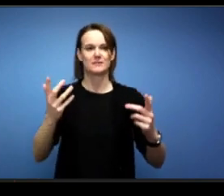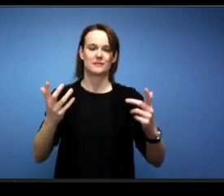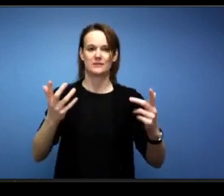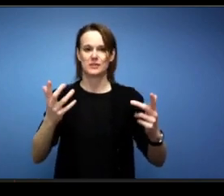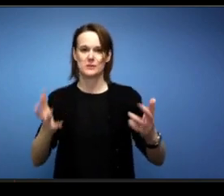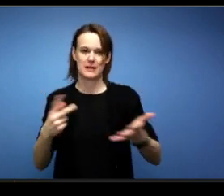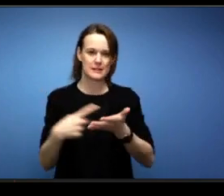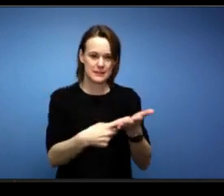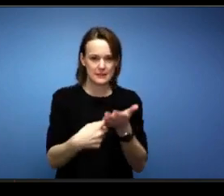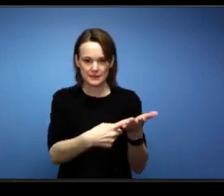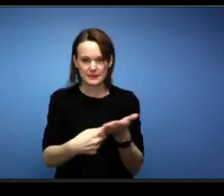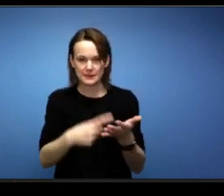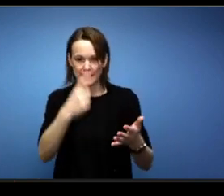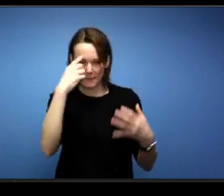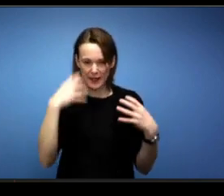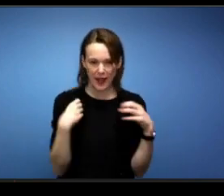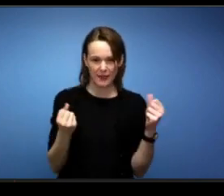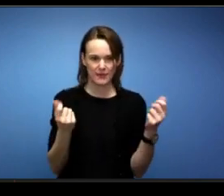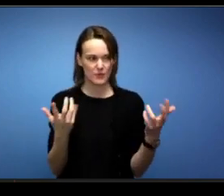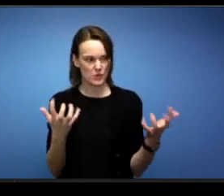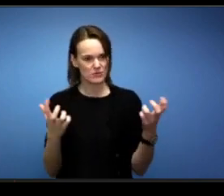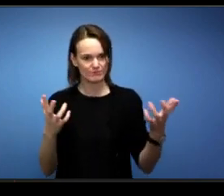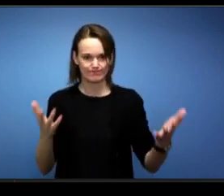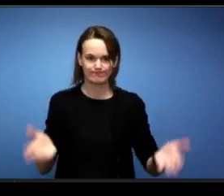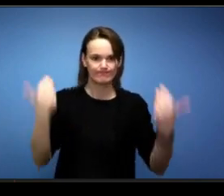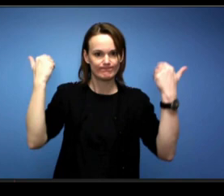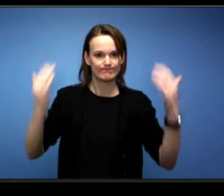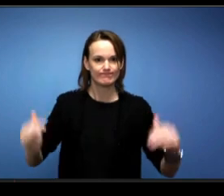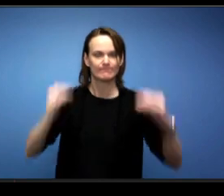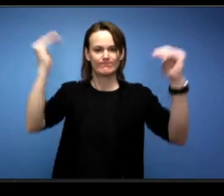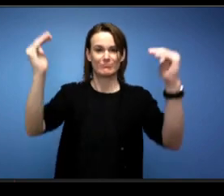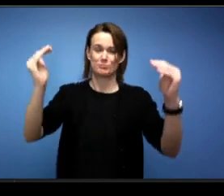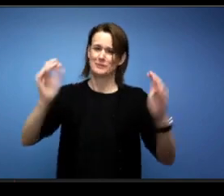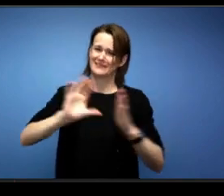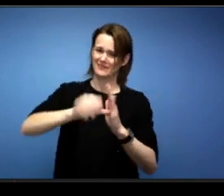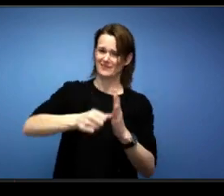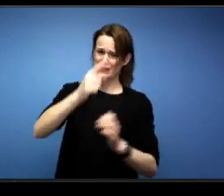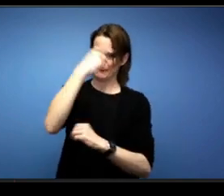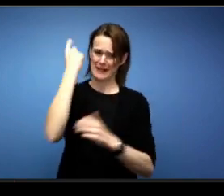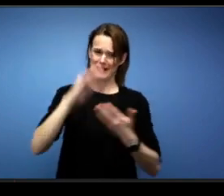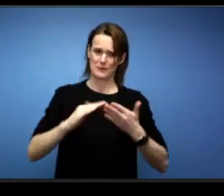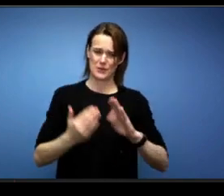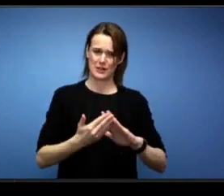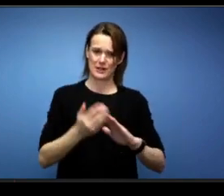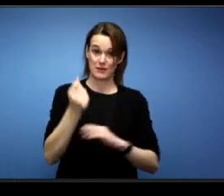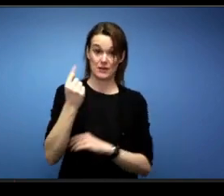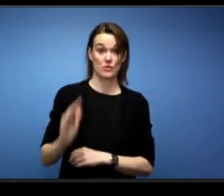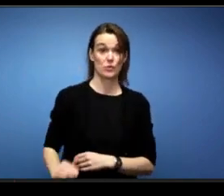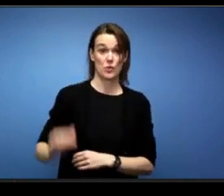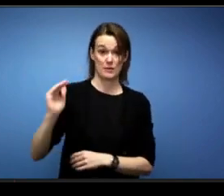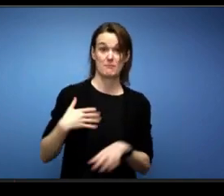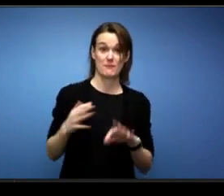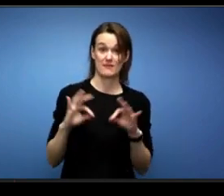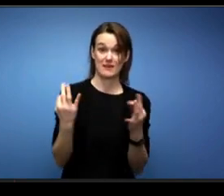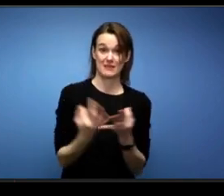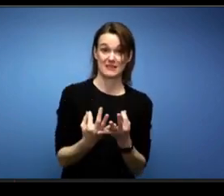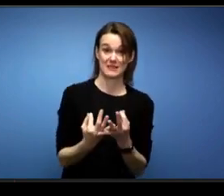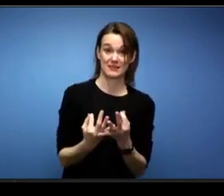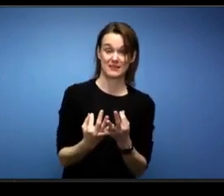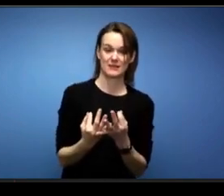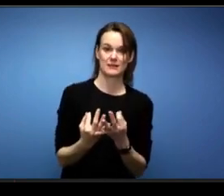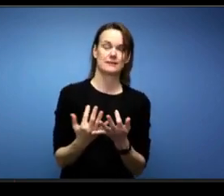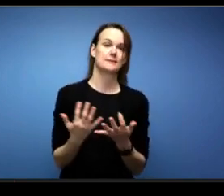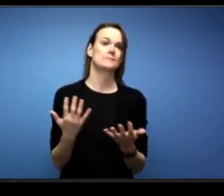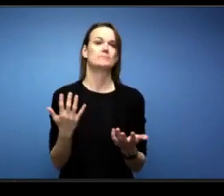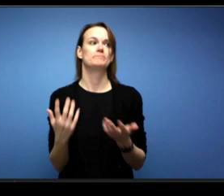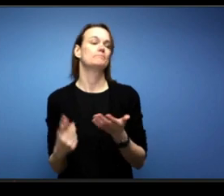increase the conversations around mental health, and especially within the Black community. Growing up in my family, we didn't often talk